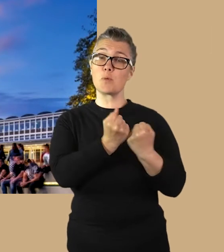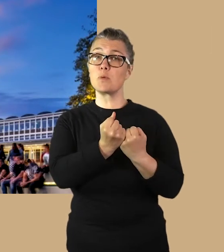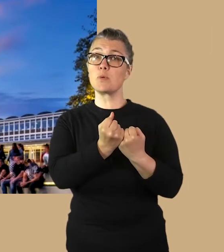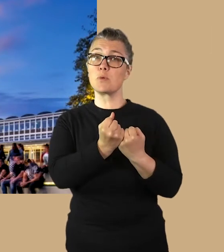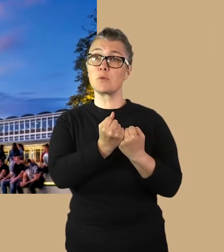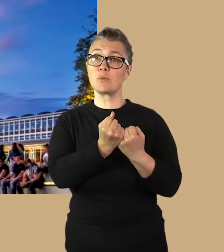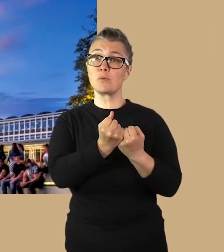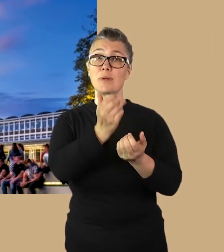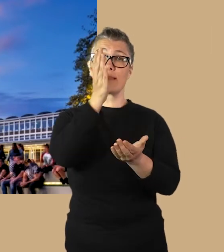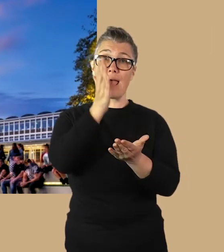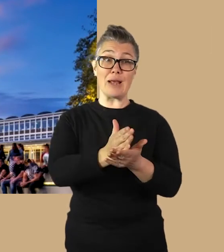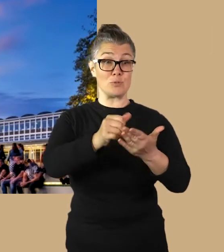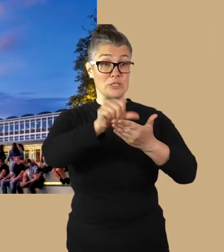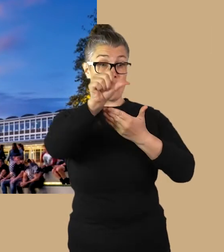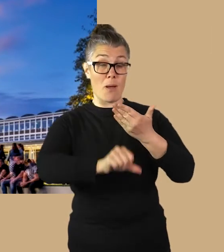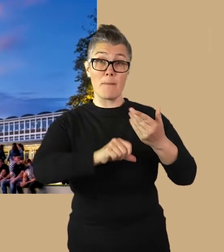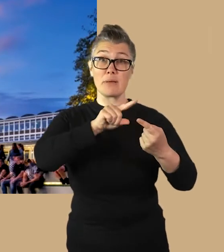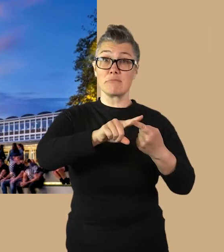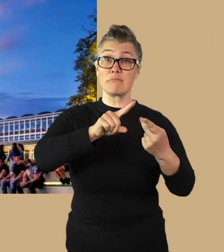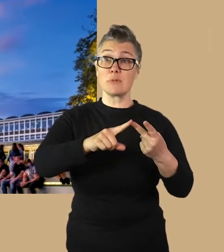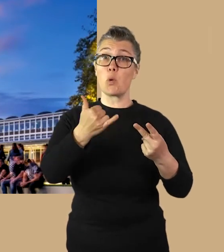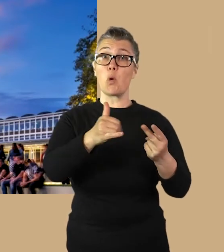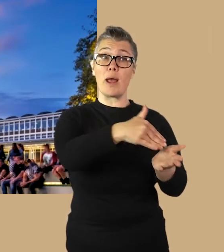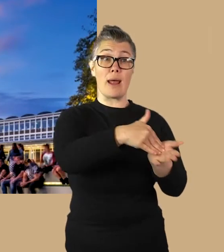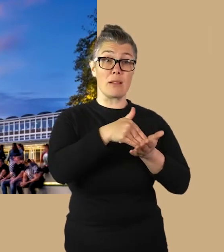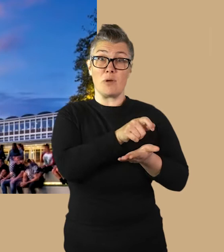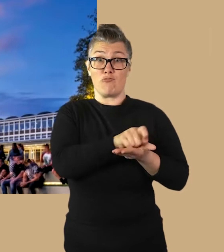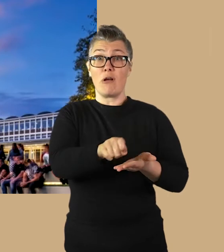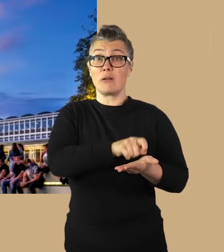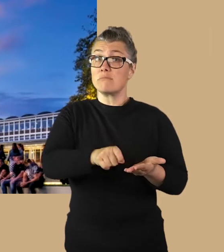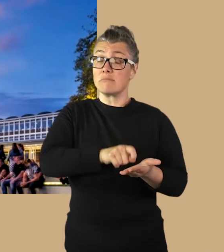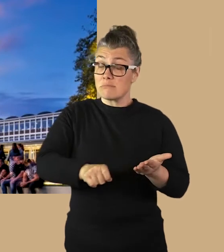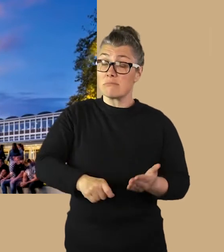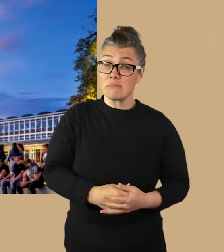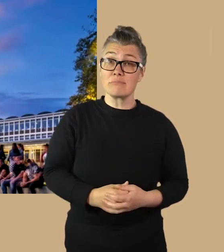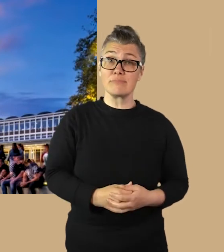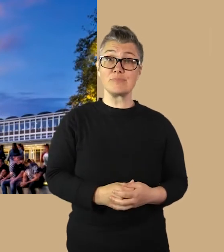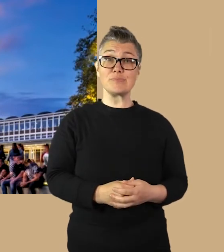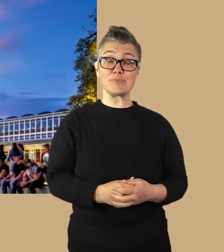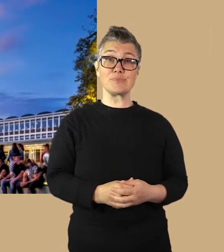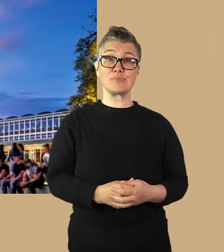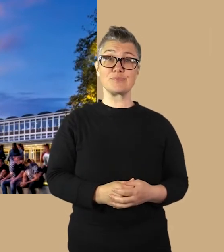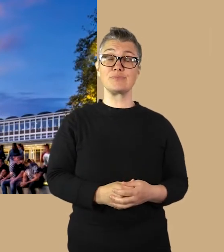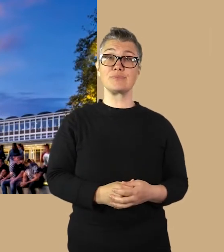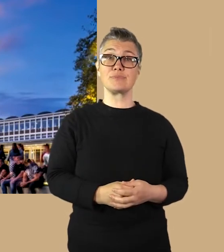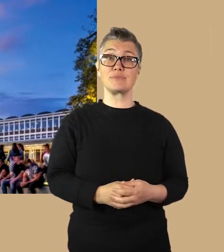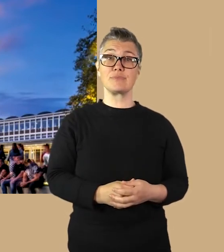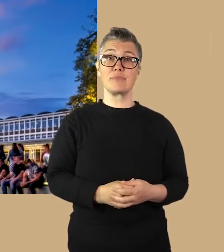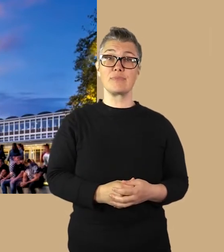assist them with their actual assignments or just to help write assignments,